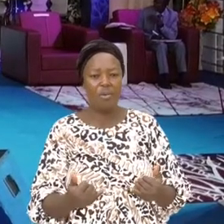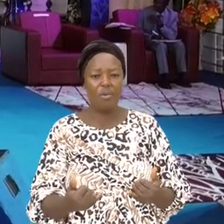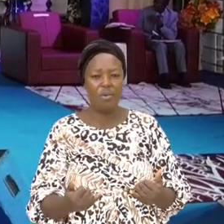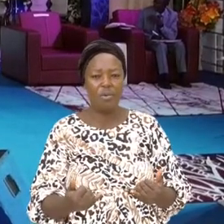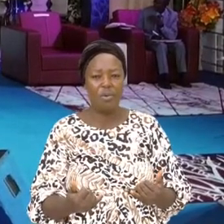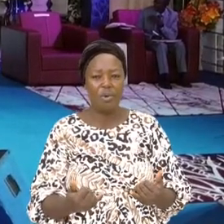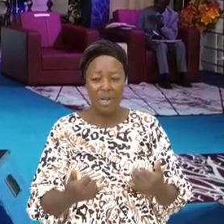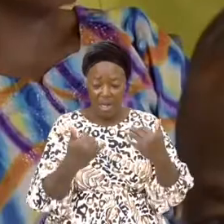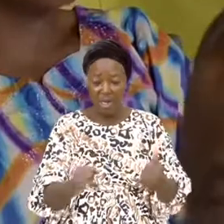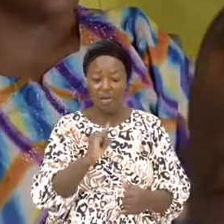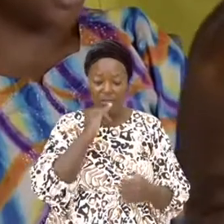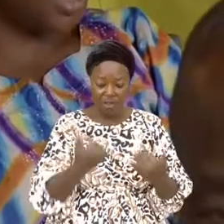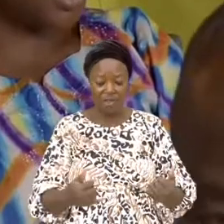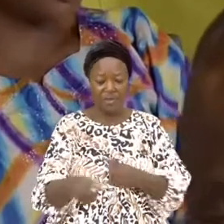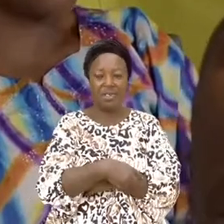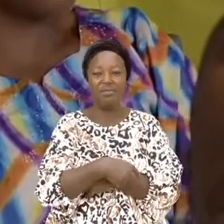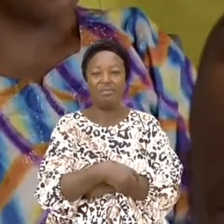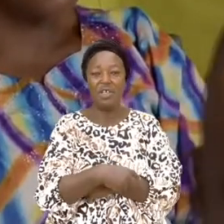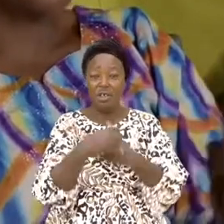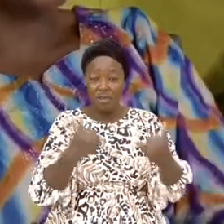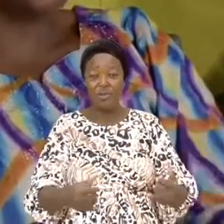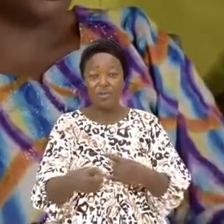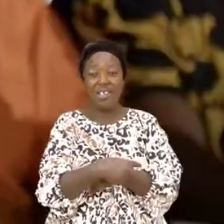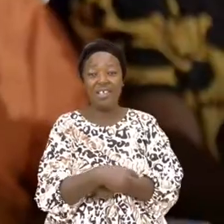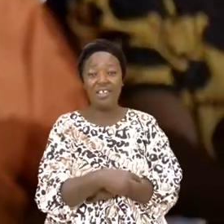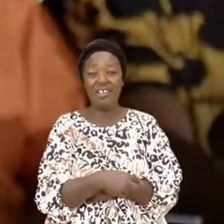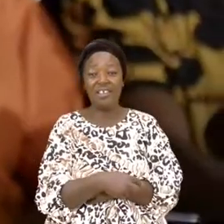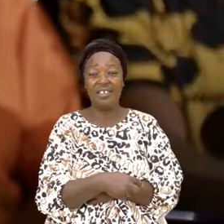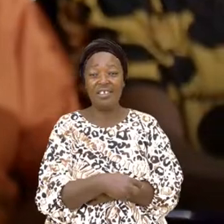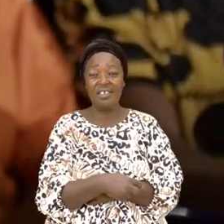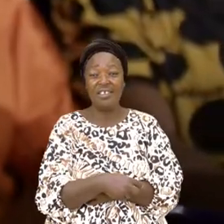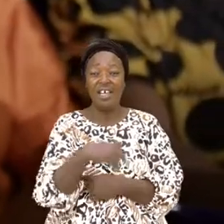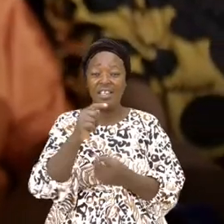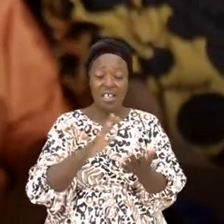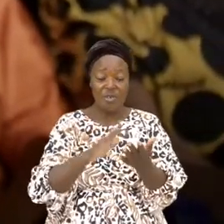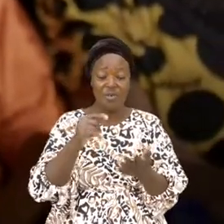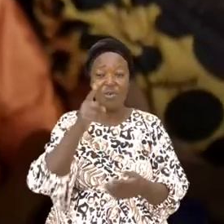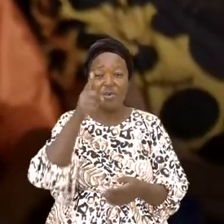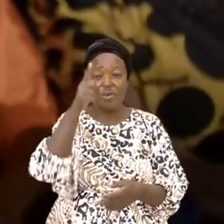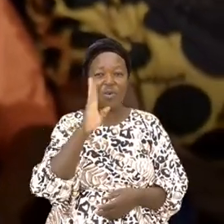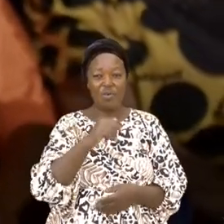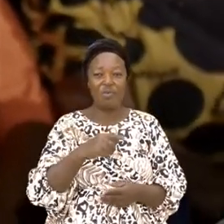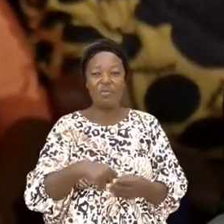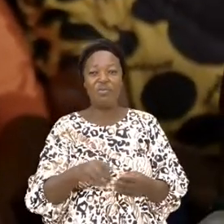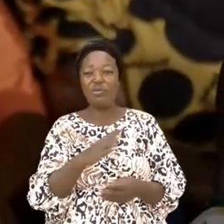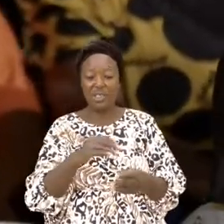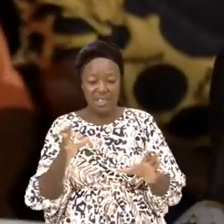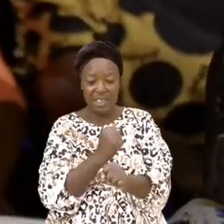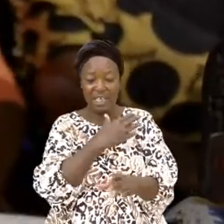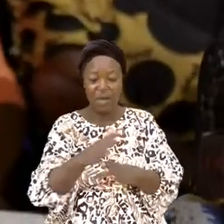now means today. Today, the glory of God will roll those problems